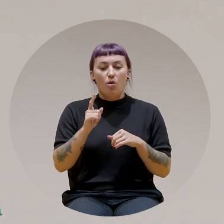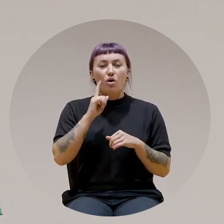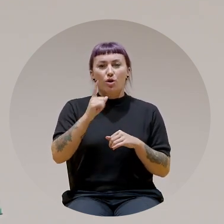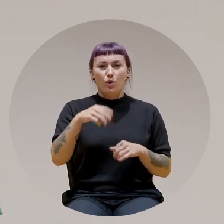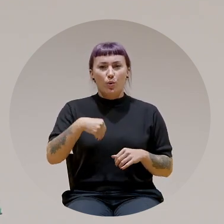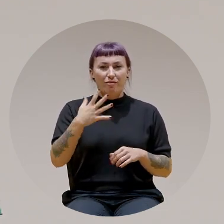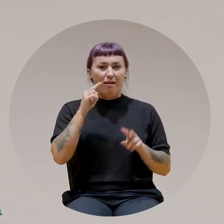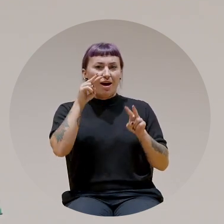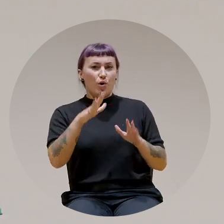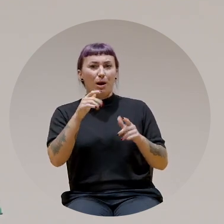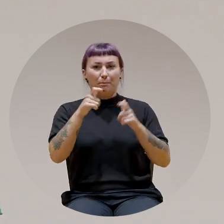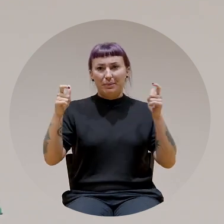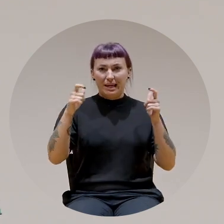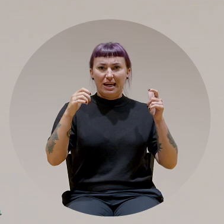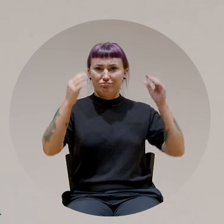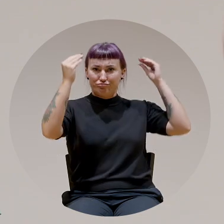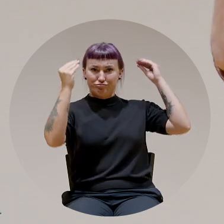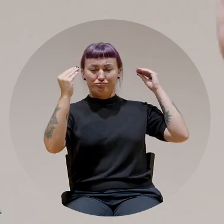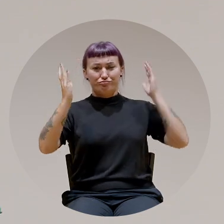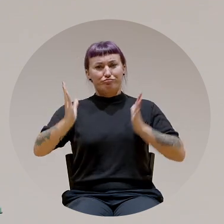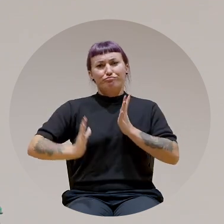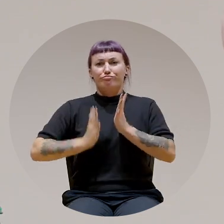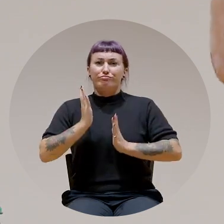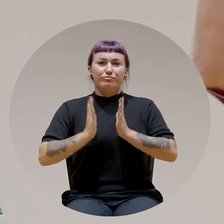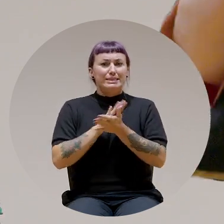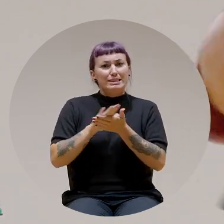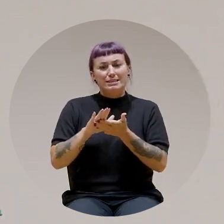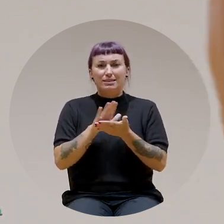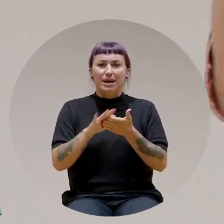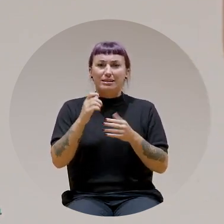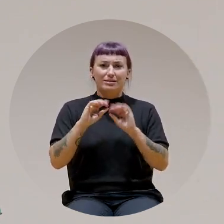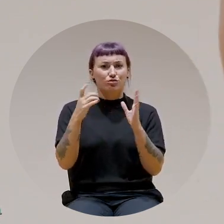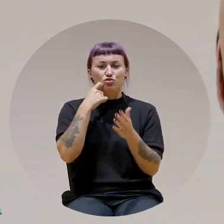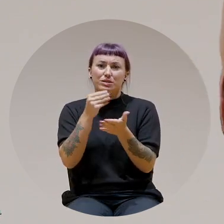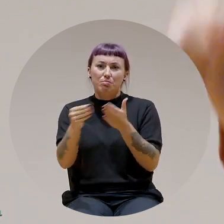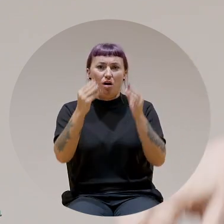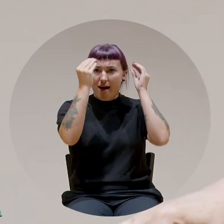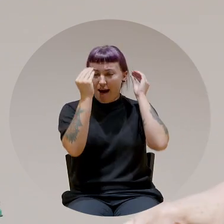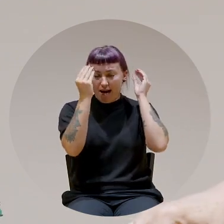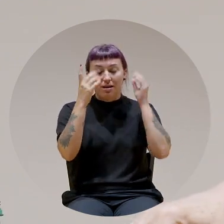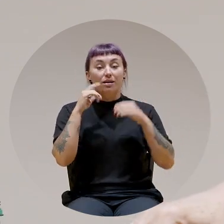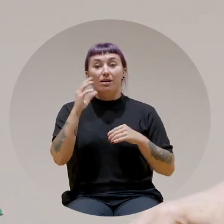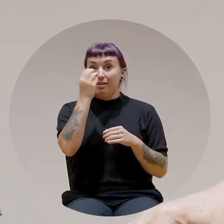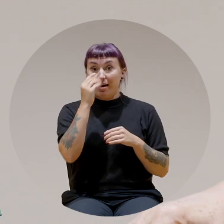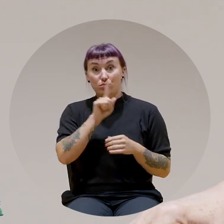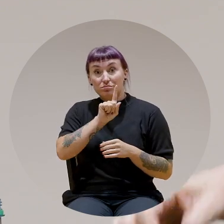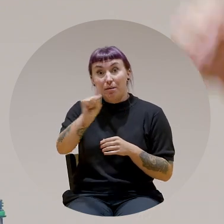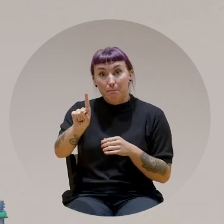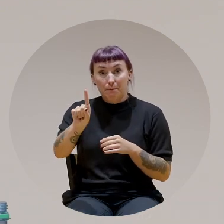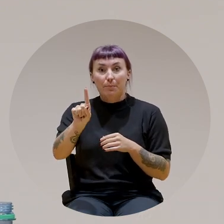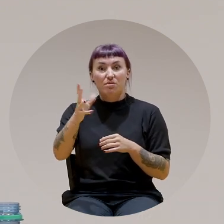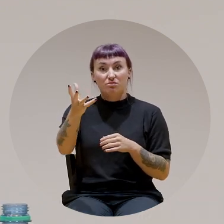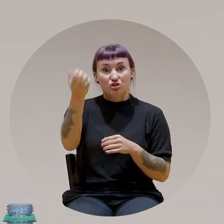was wearing a big Stetson hat, and it was pristine, it was really clean. He had clearly just bought it, he was so proud of it. The clowns came over to